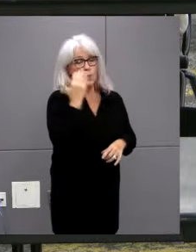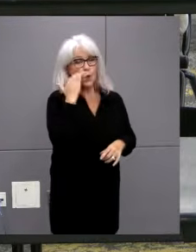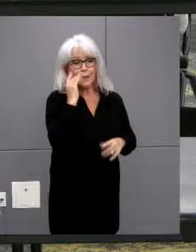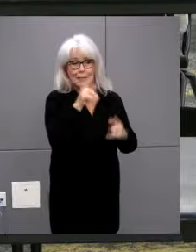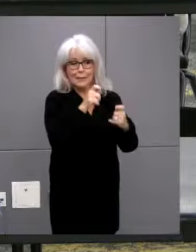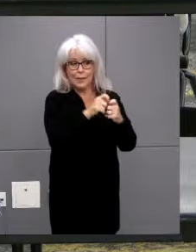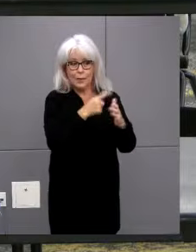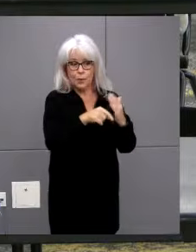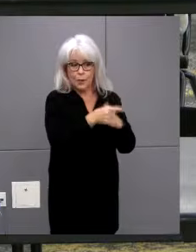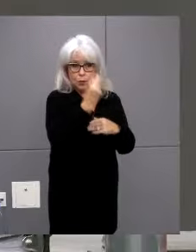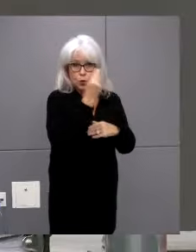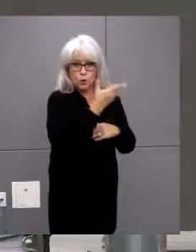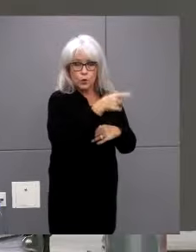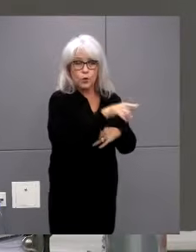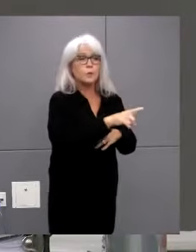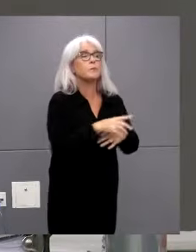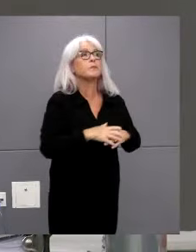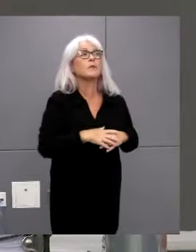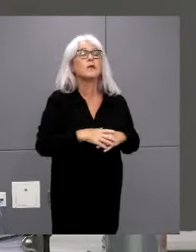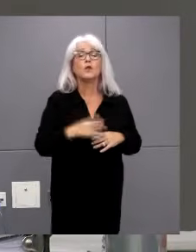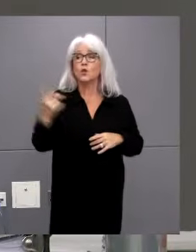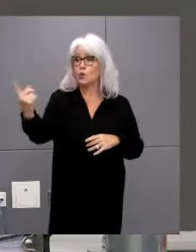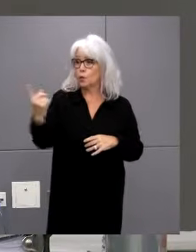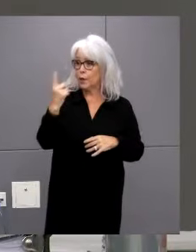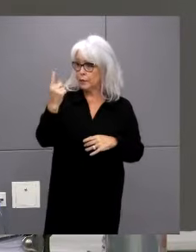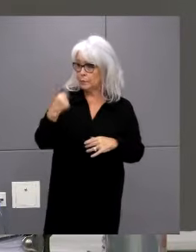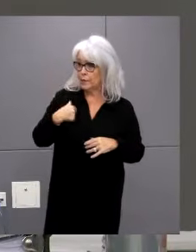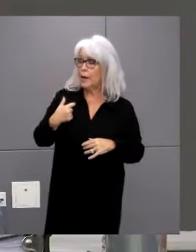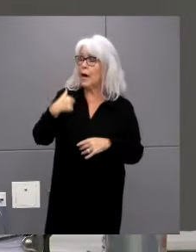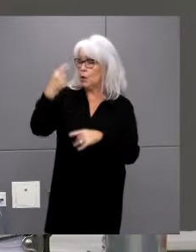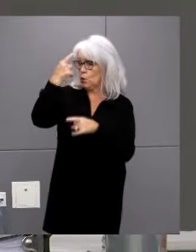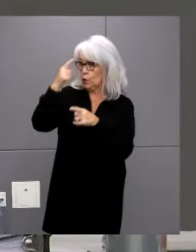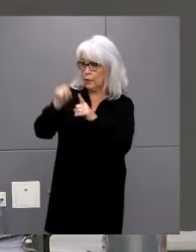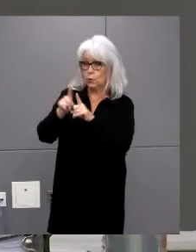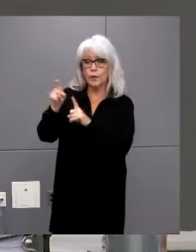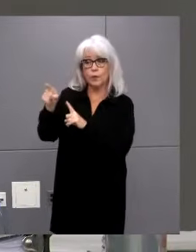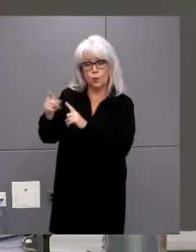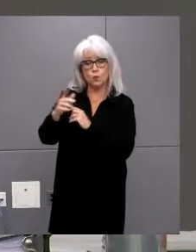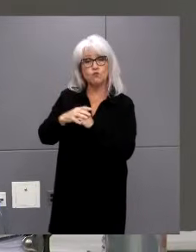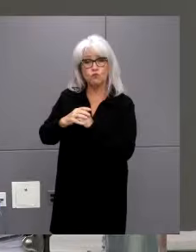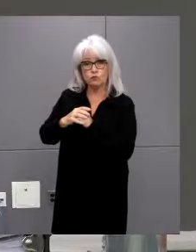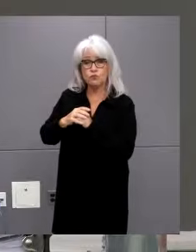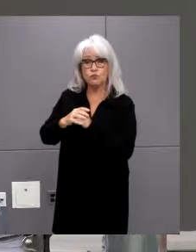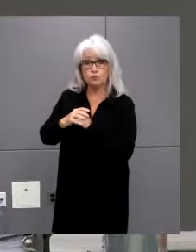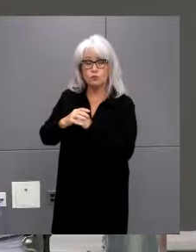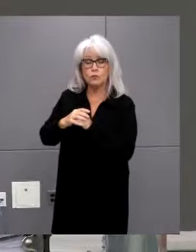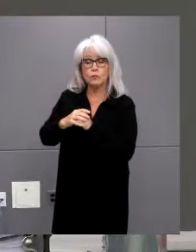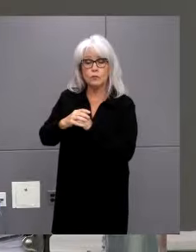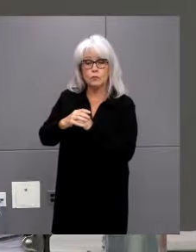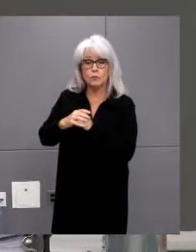that you had brought it to me, I agreed with you, that,